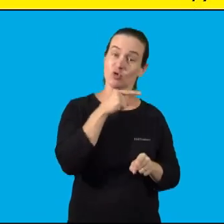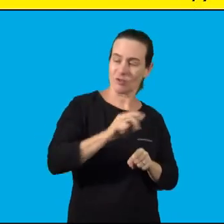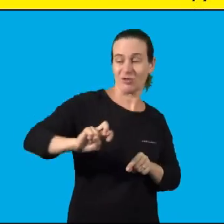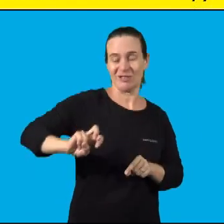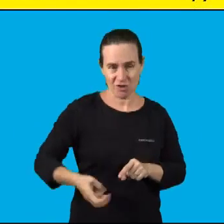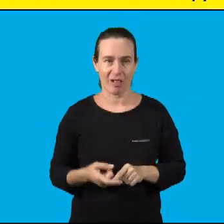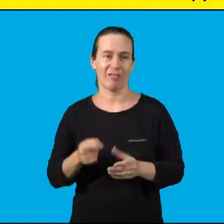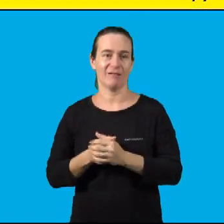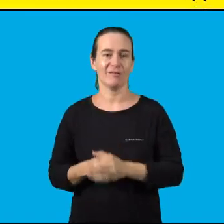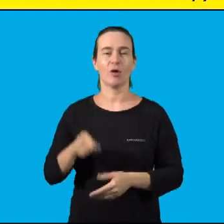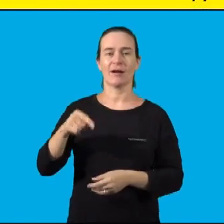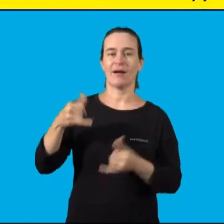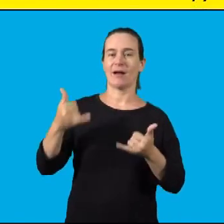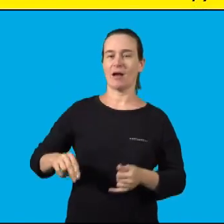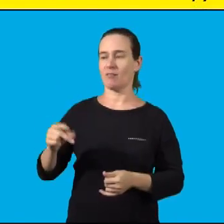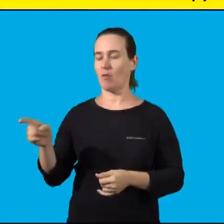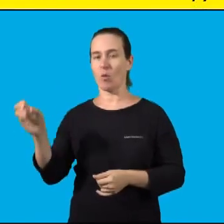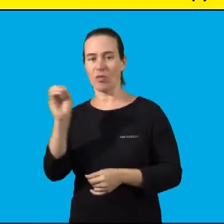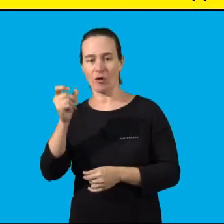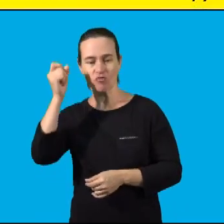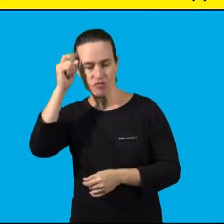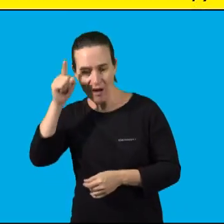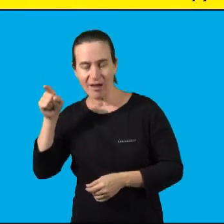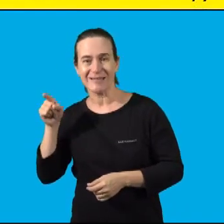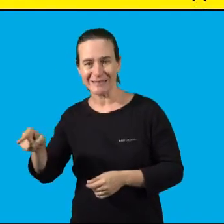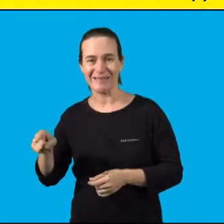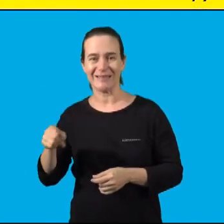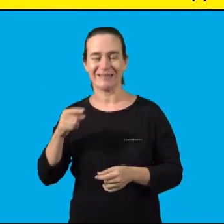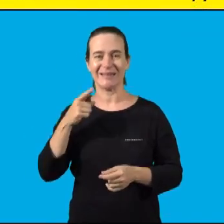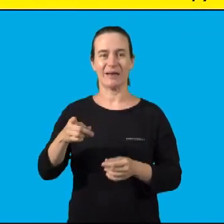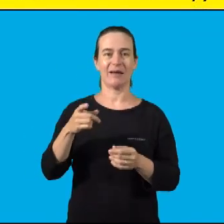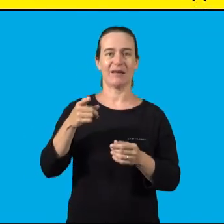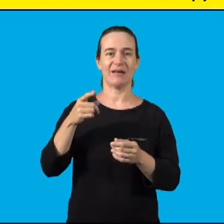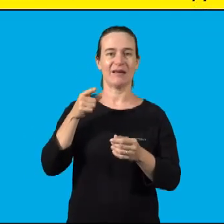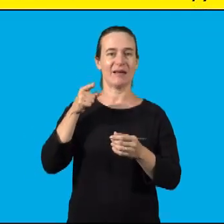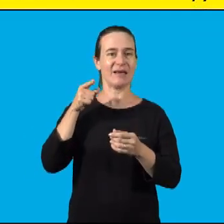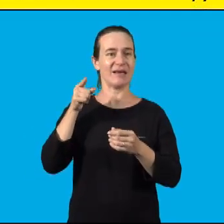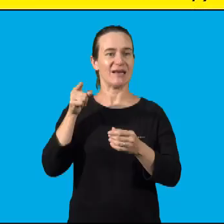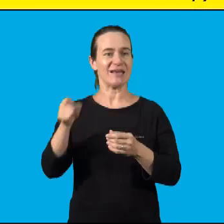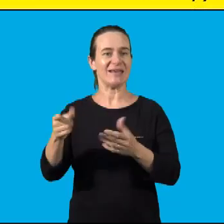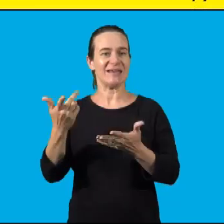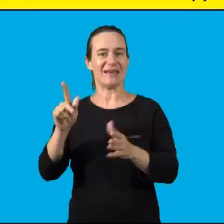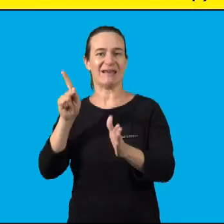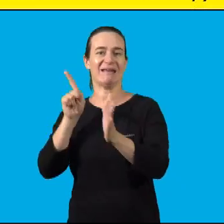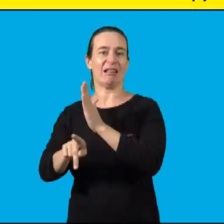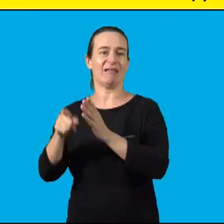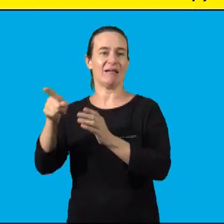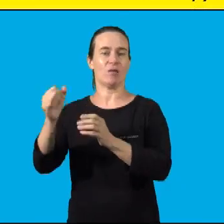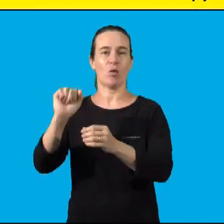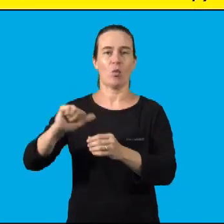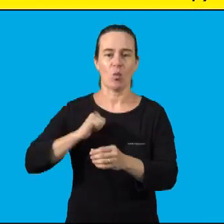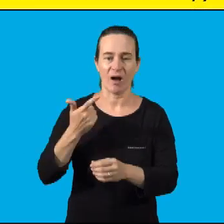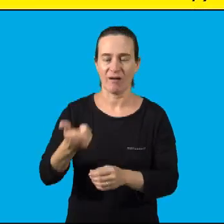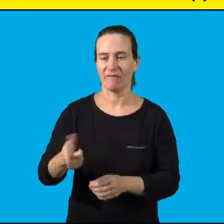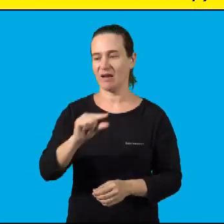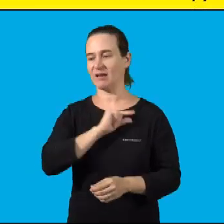how gravely he has wronged Desdemona and kills himself as an act of penance, so as a redeeming act.